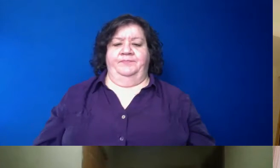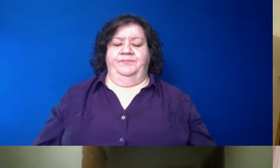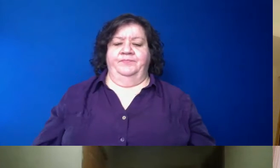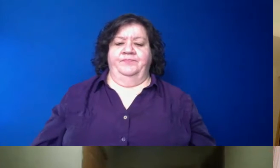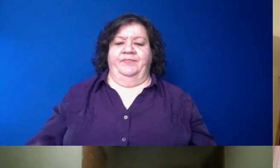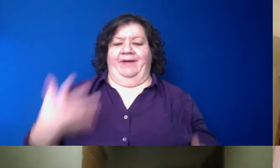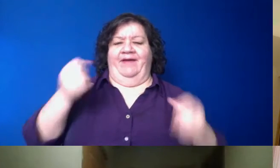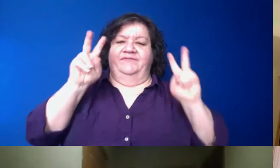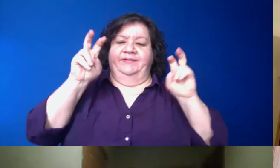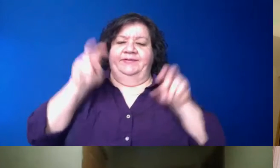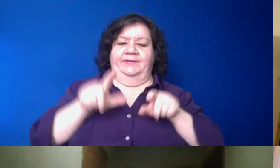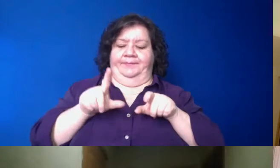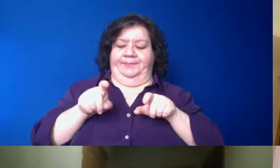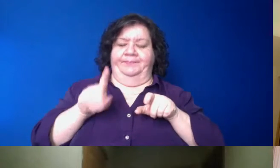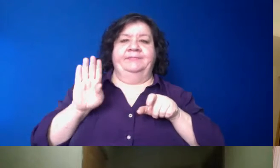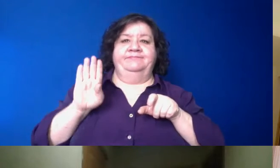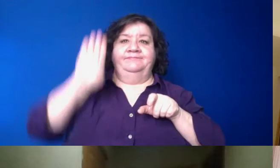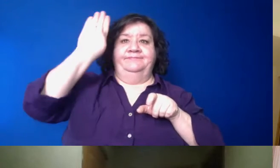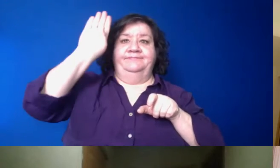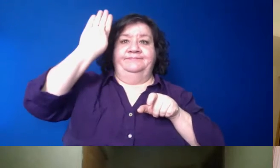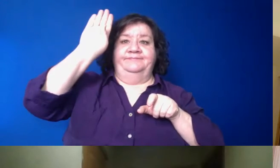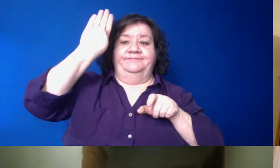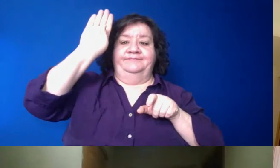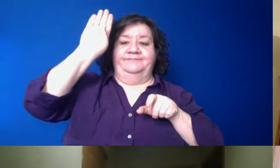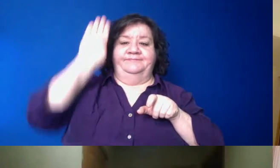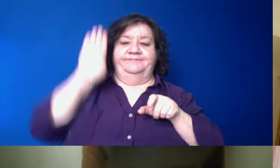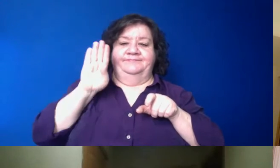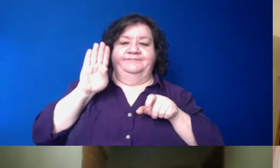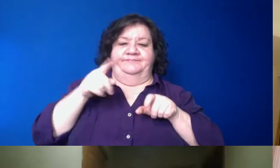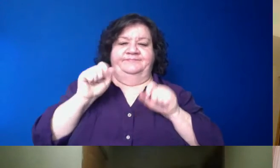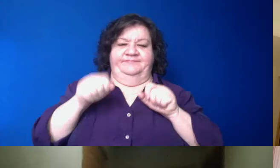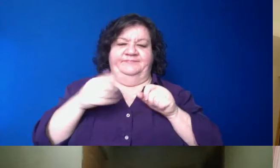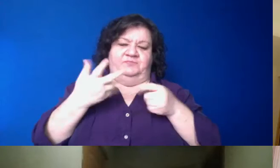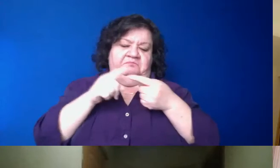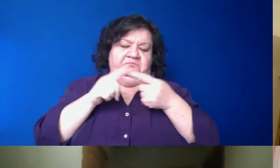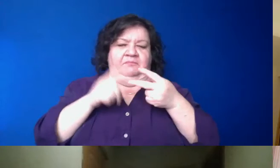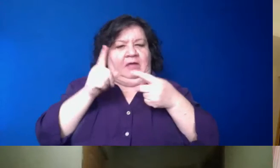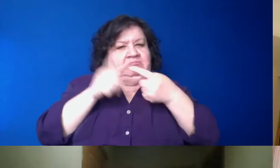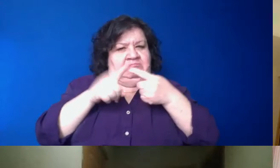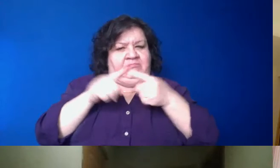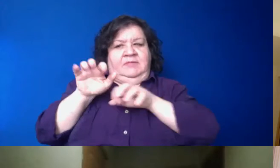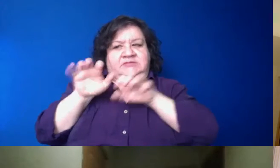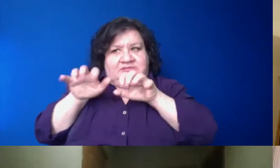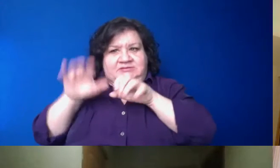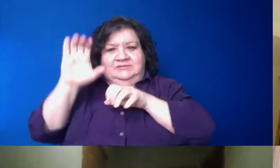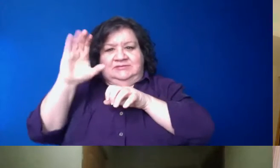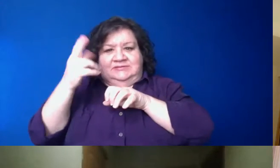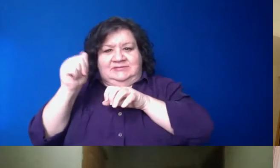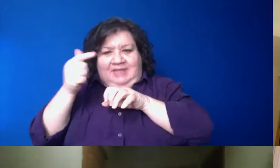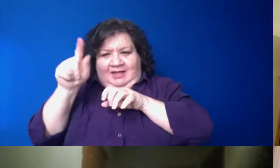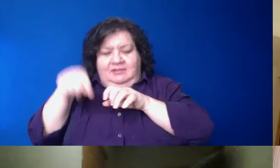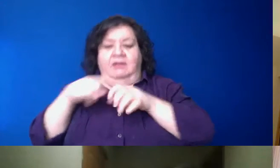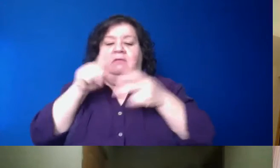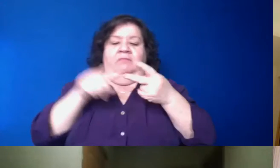we do have a few questions and we'll start with those questions at this time. There's one question for both